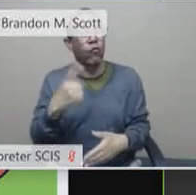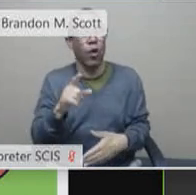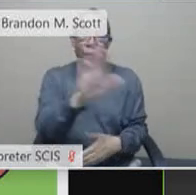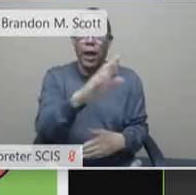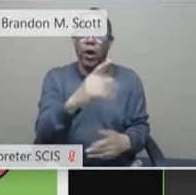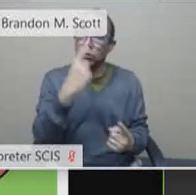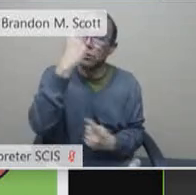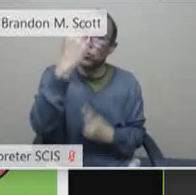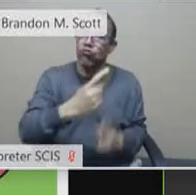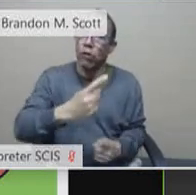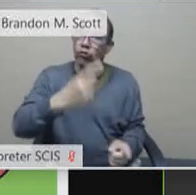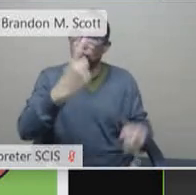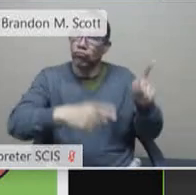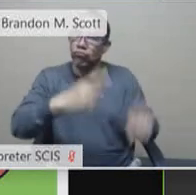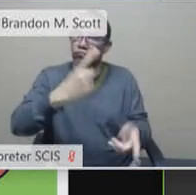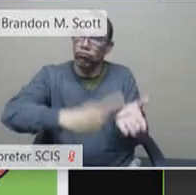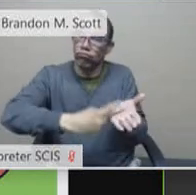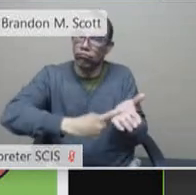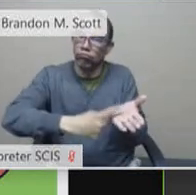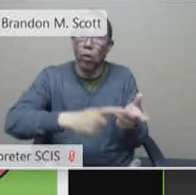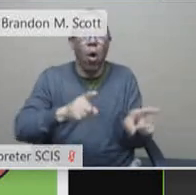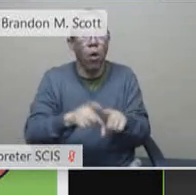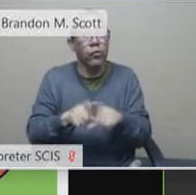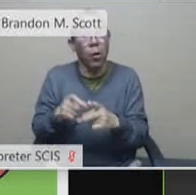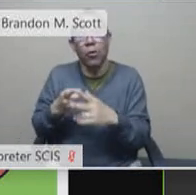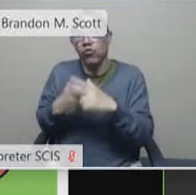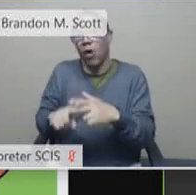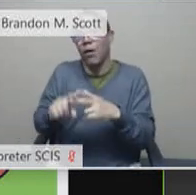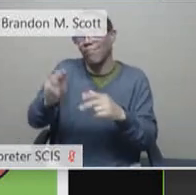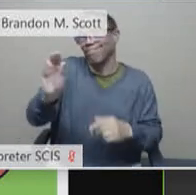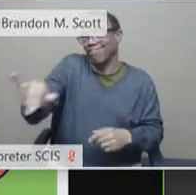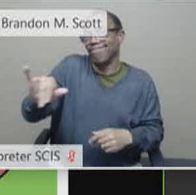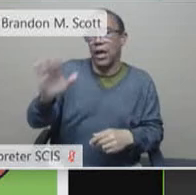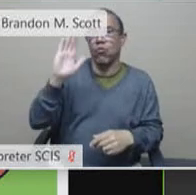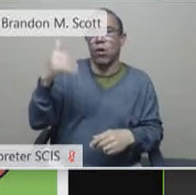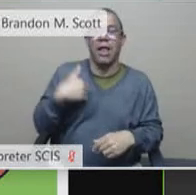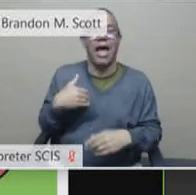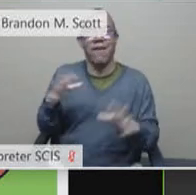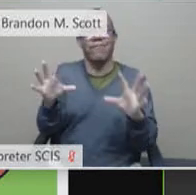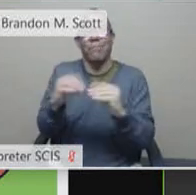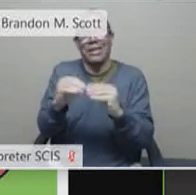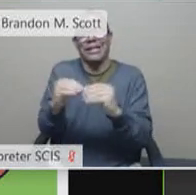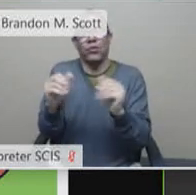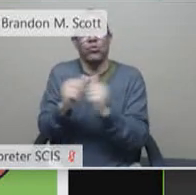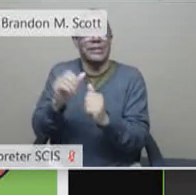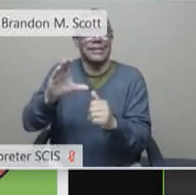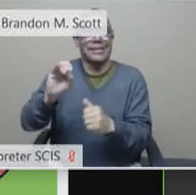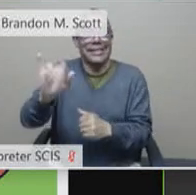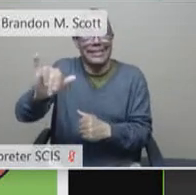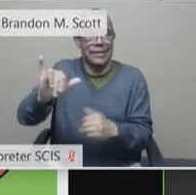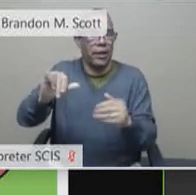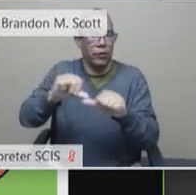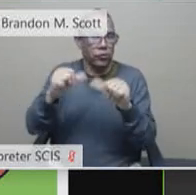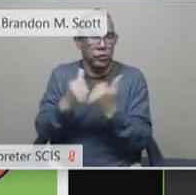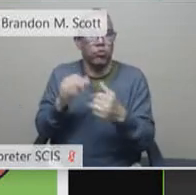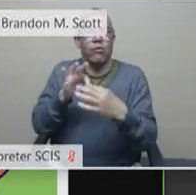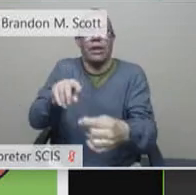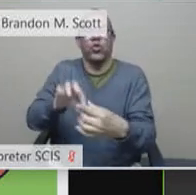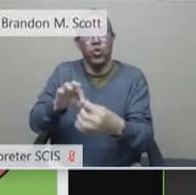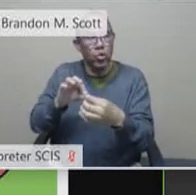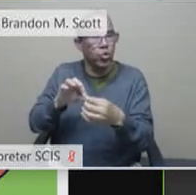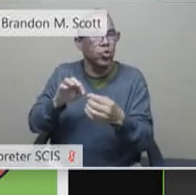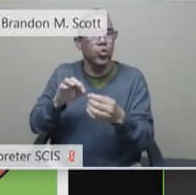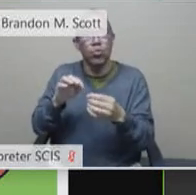know that beginning in May, the City Council will hold hearings with city agencies on the proposed budget, the cuts and